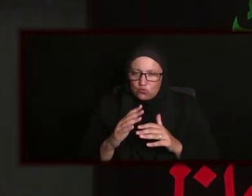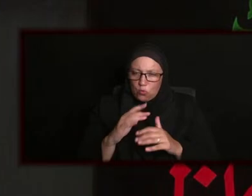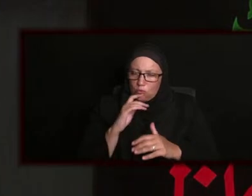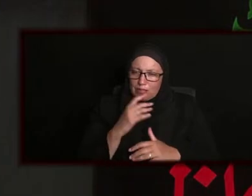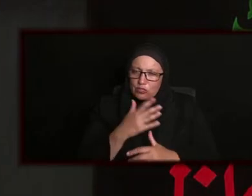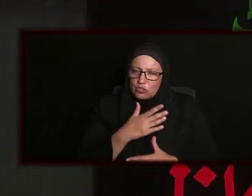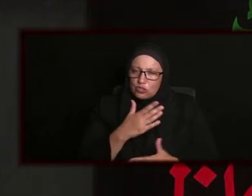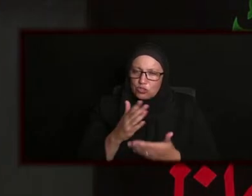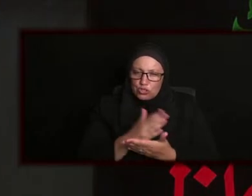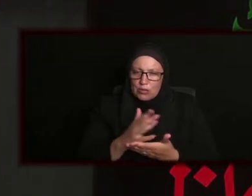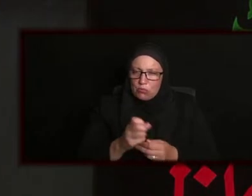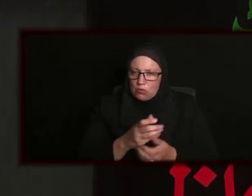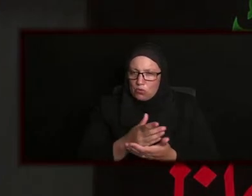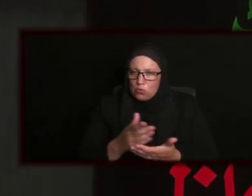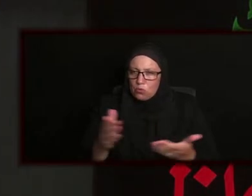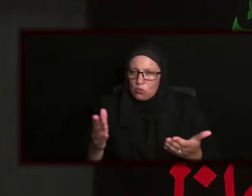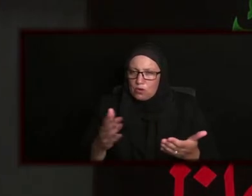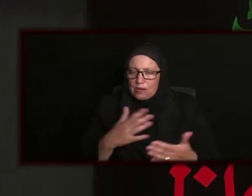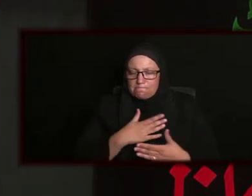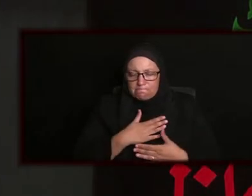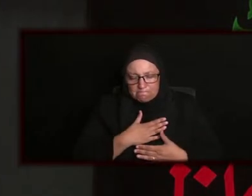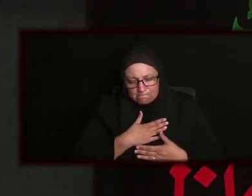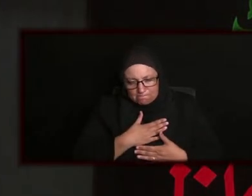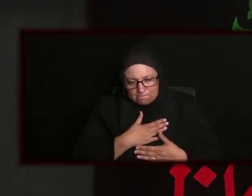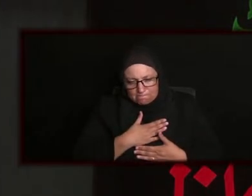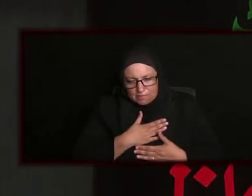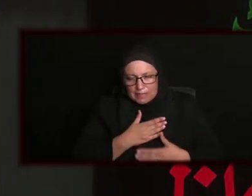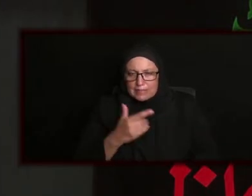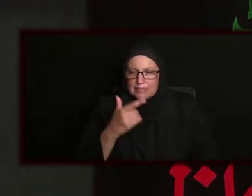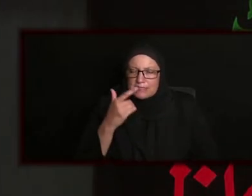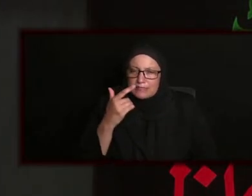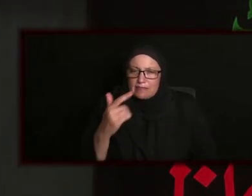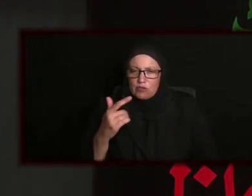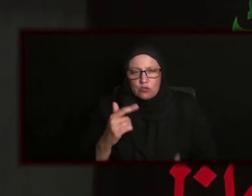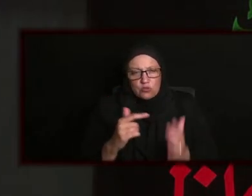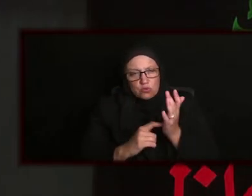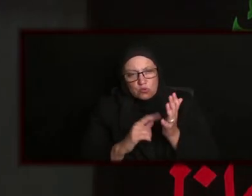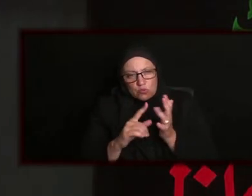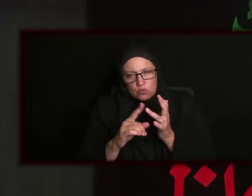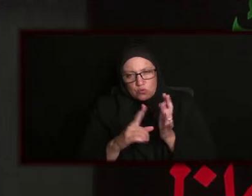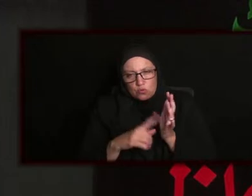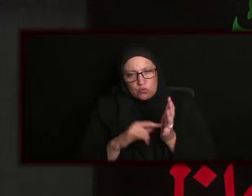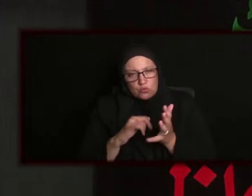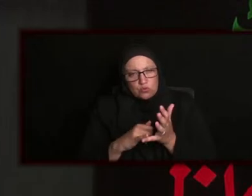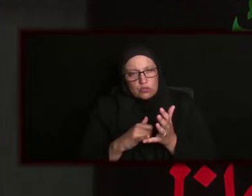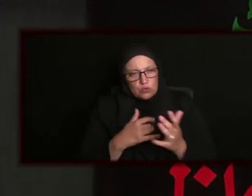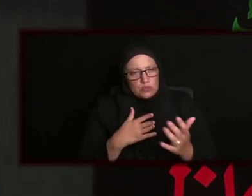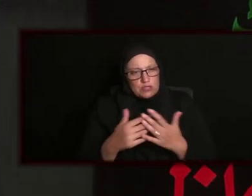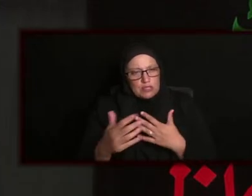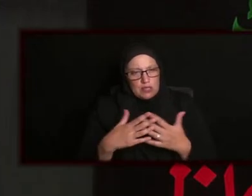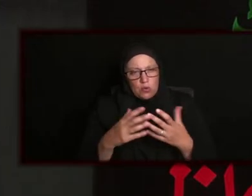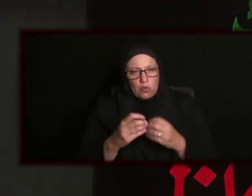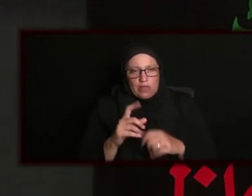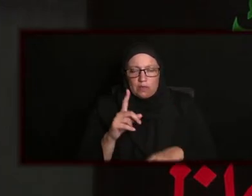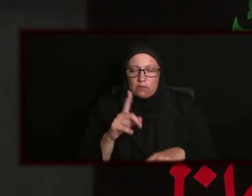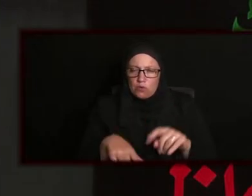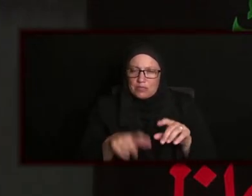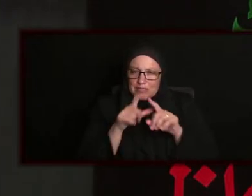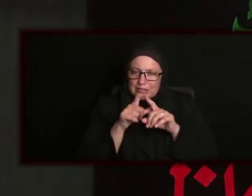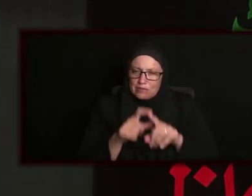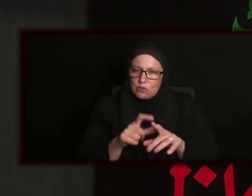the Thaqalain for grappling with the most difficult questions in our